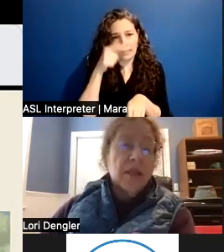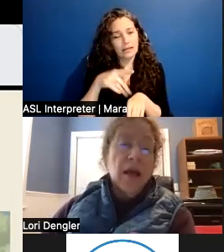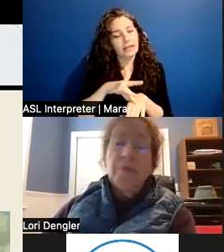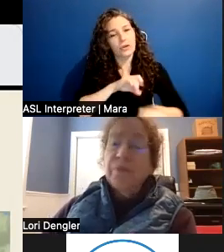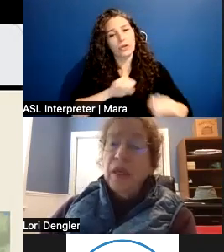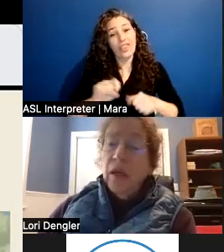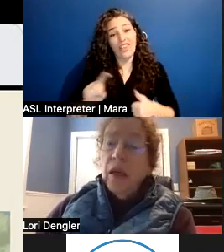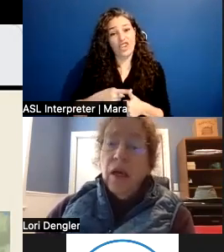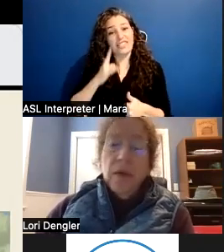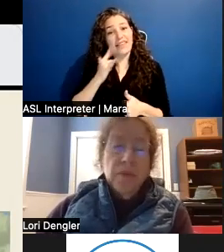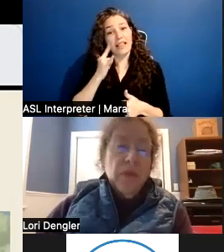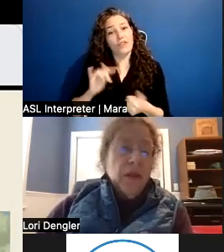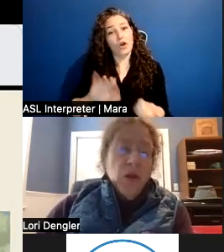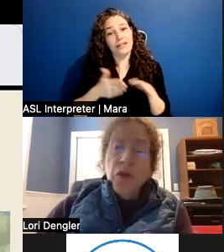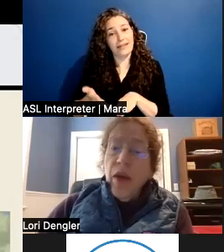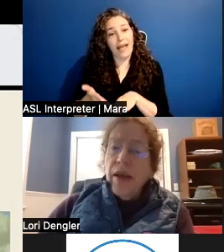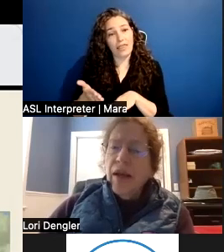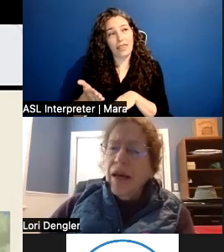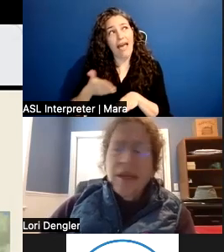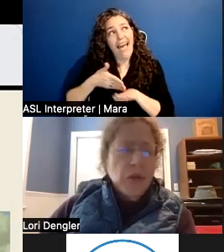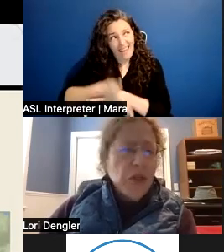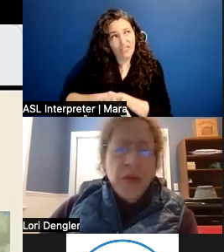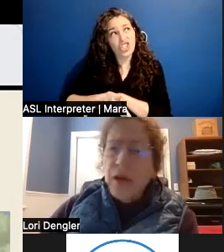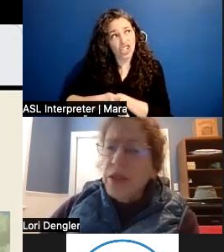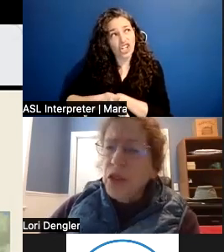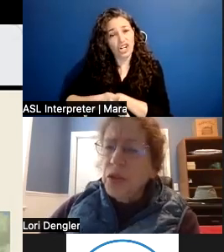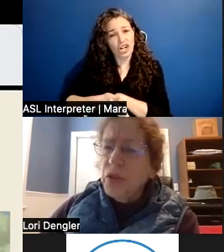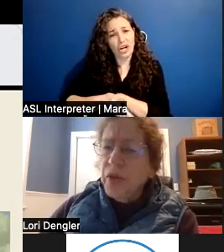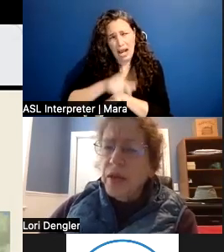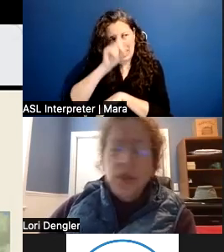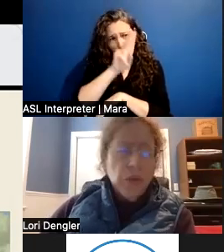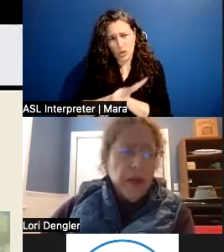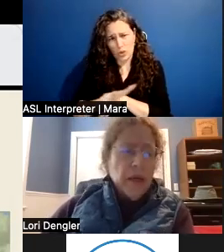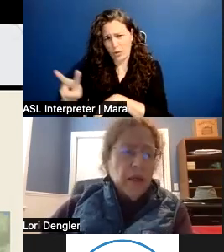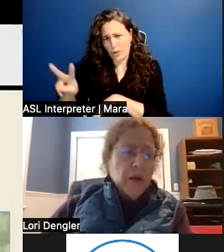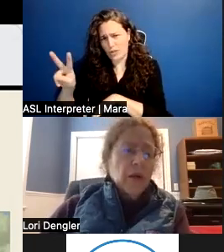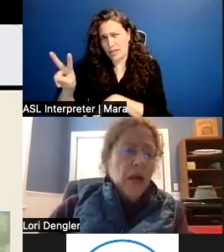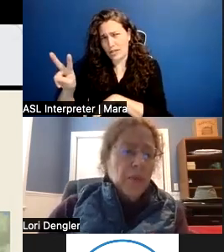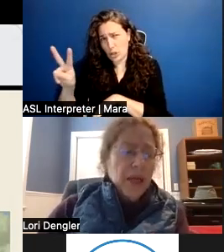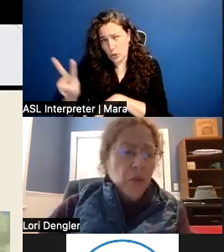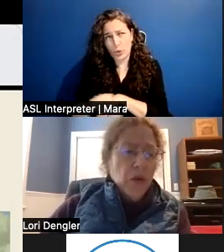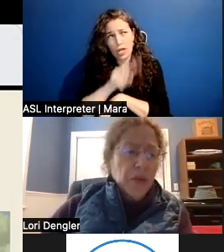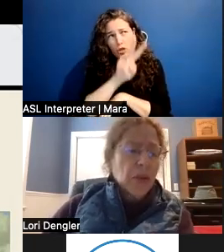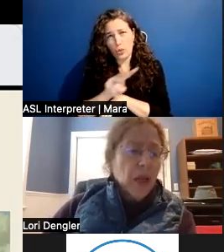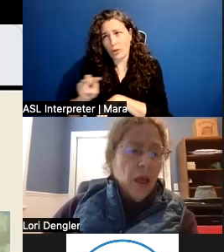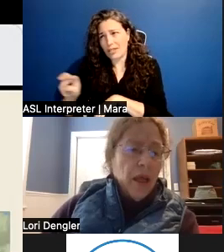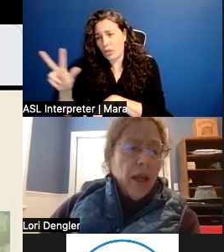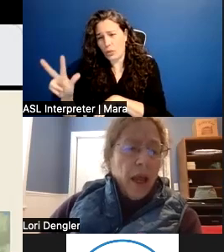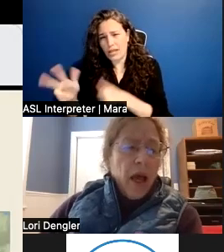since the earthquake, I think it was 2002, 2003 near Paso